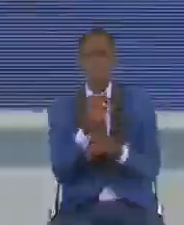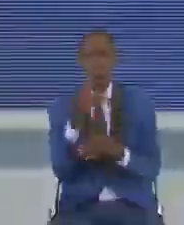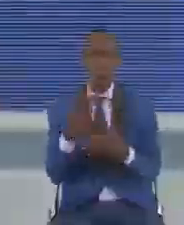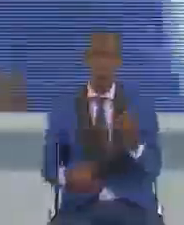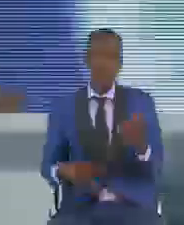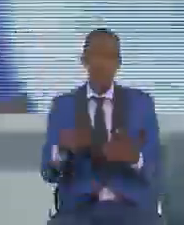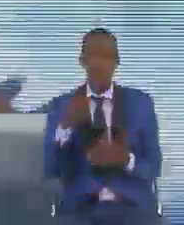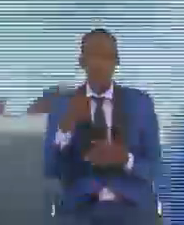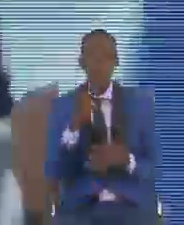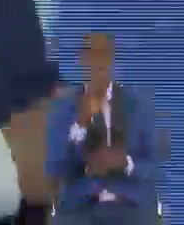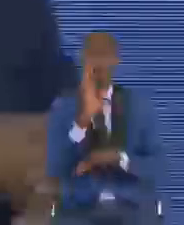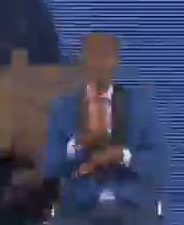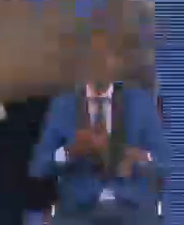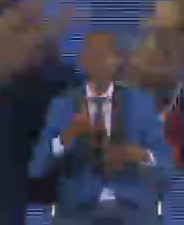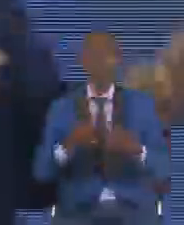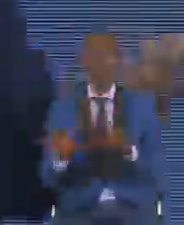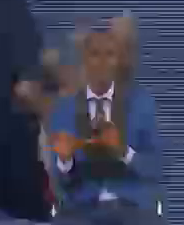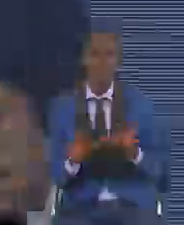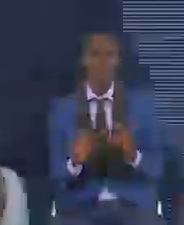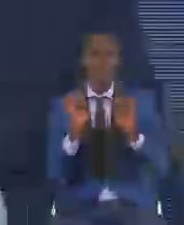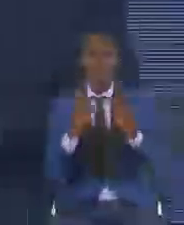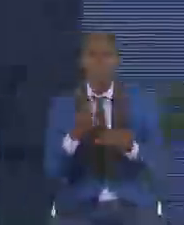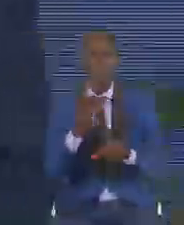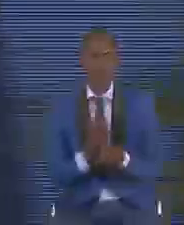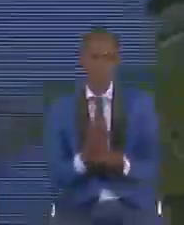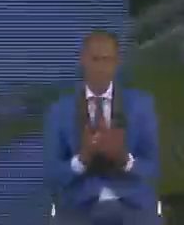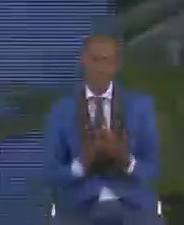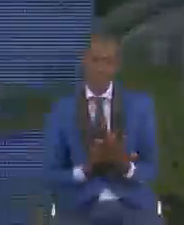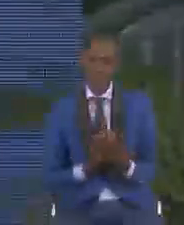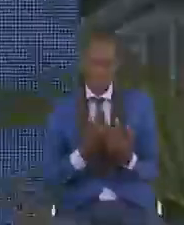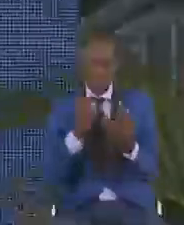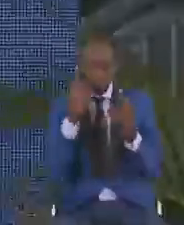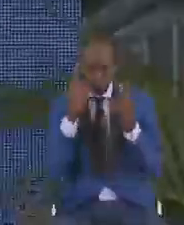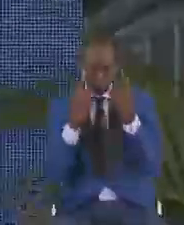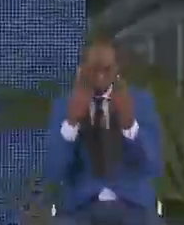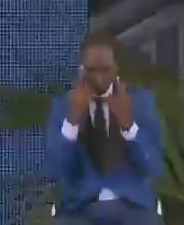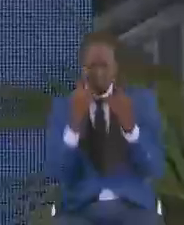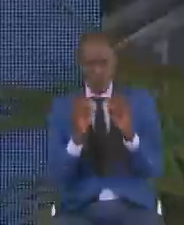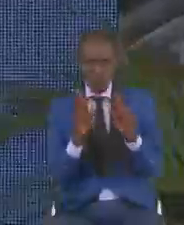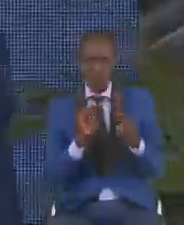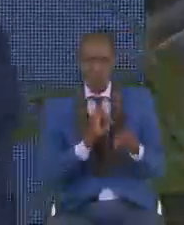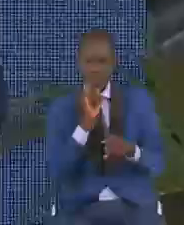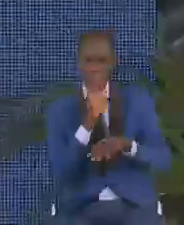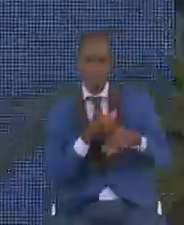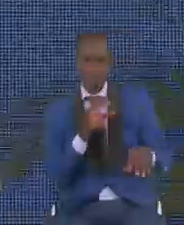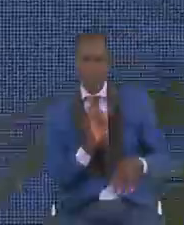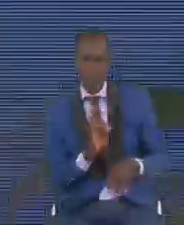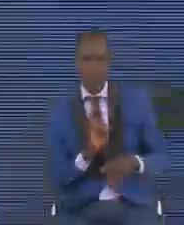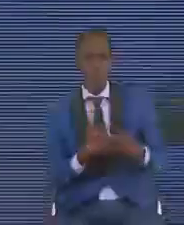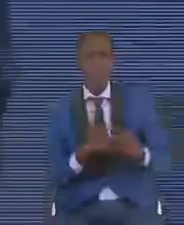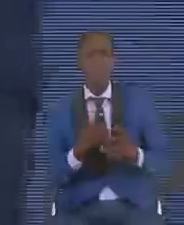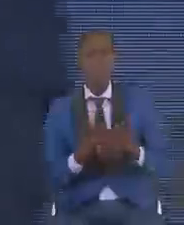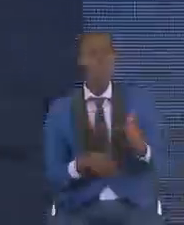are assigned to do. Can you just take a moment and think, okay, I'm appointed. What am